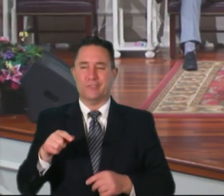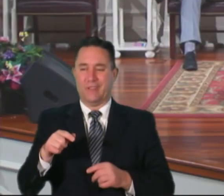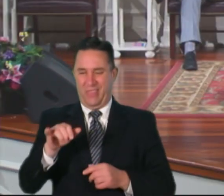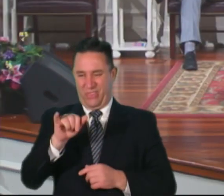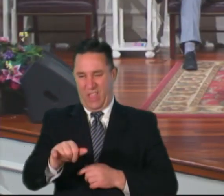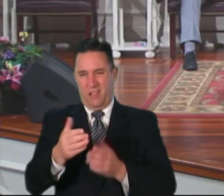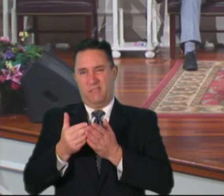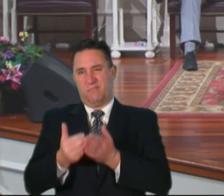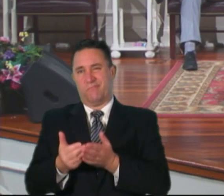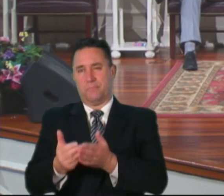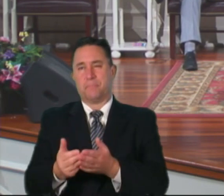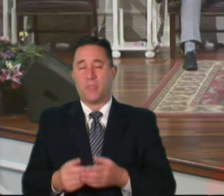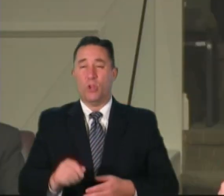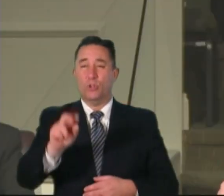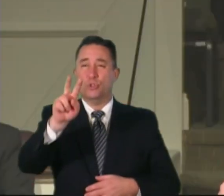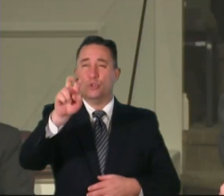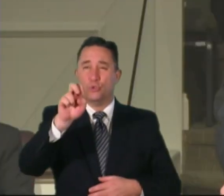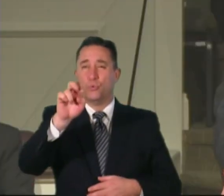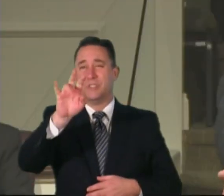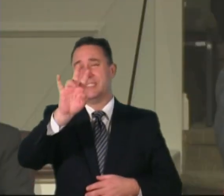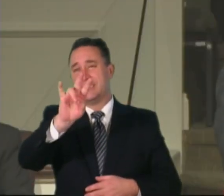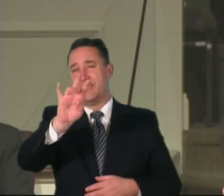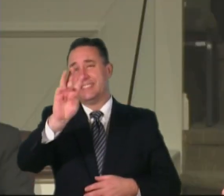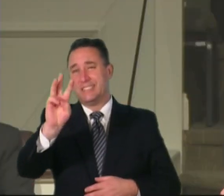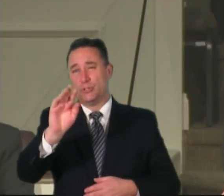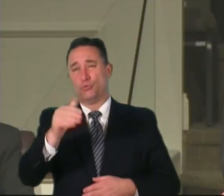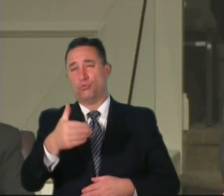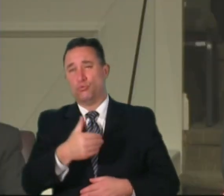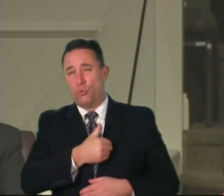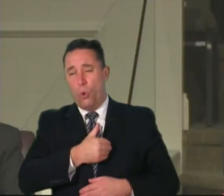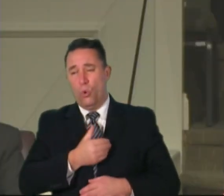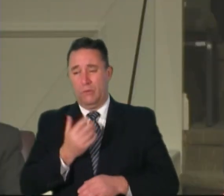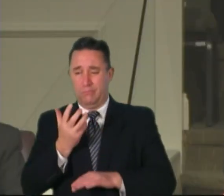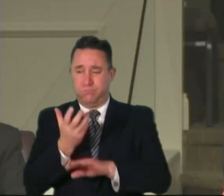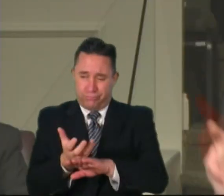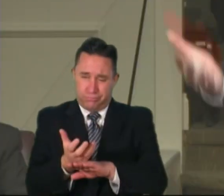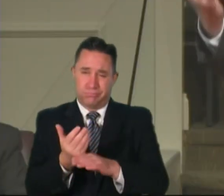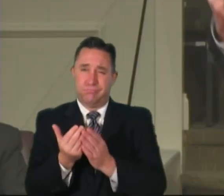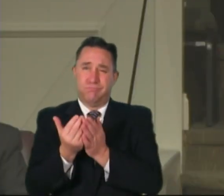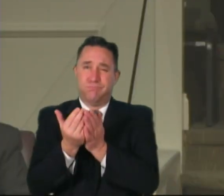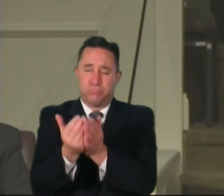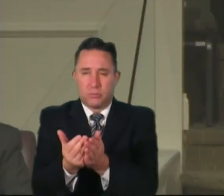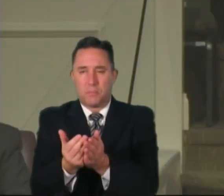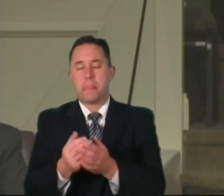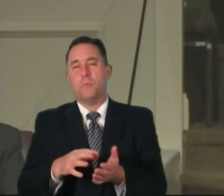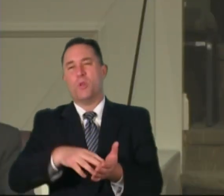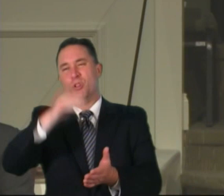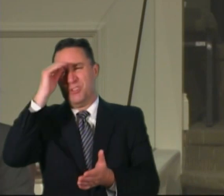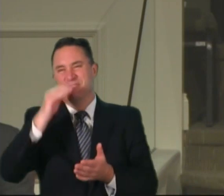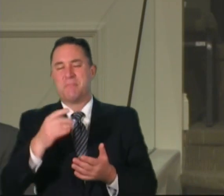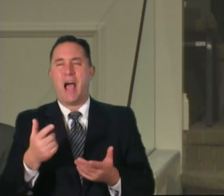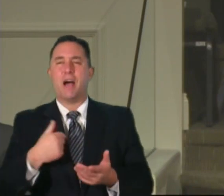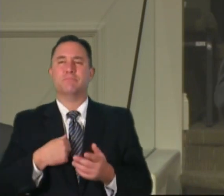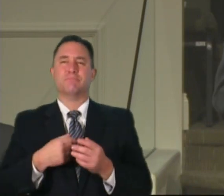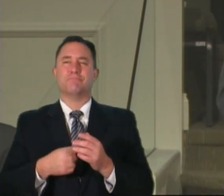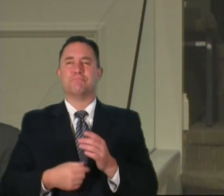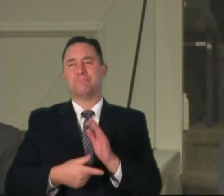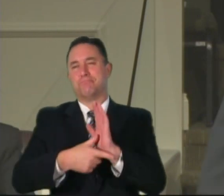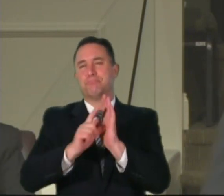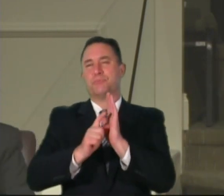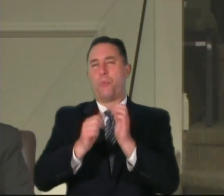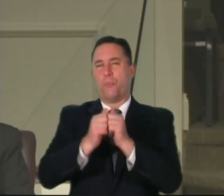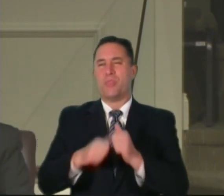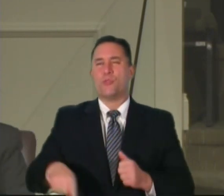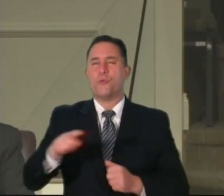little ship. There's 276 souls aboard. And we've learned a few things about it. I'll just rehearse with you. First